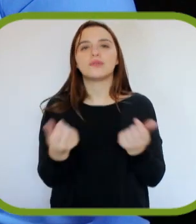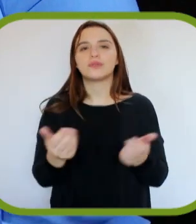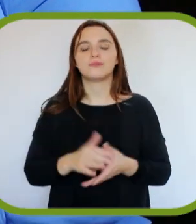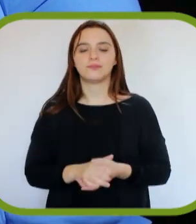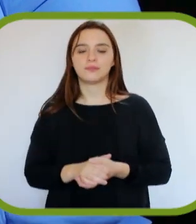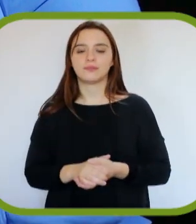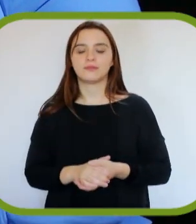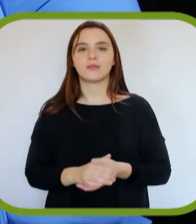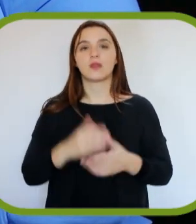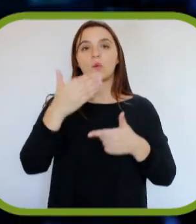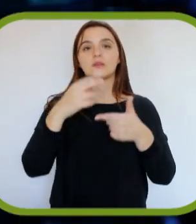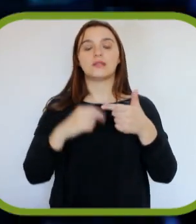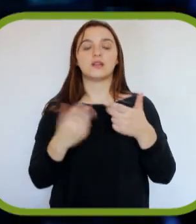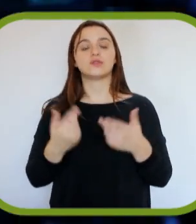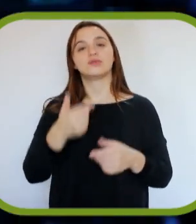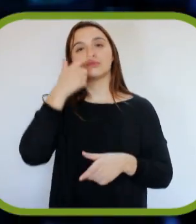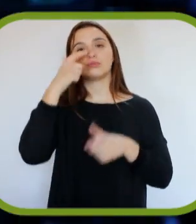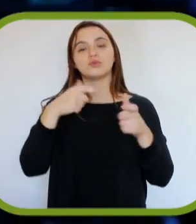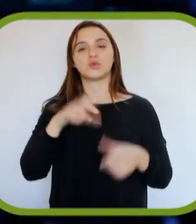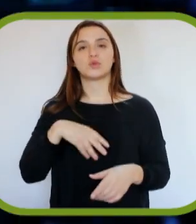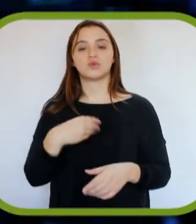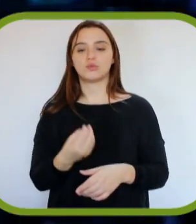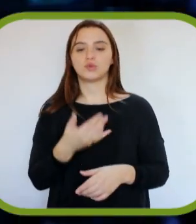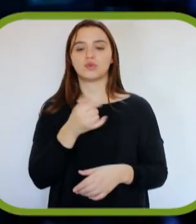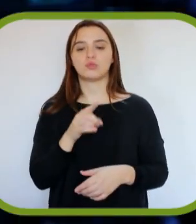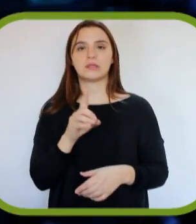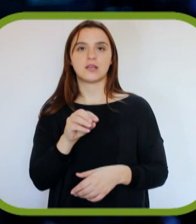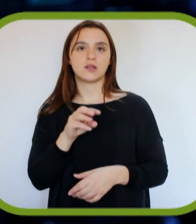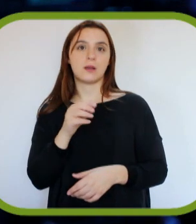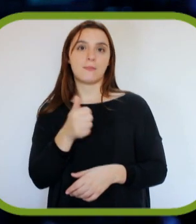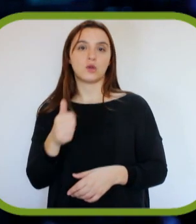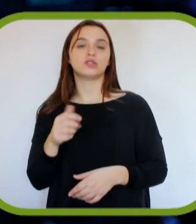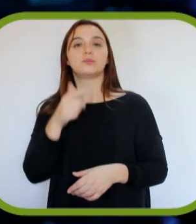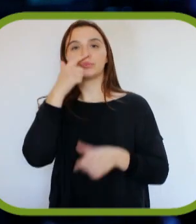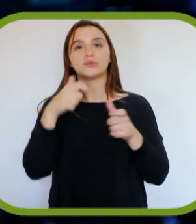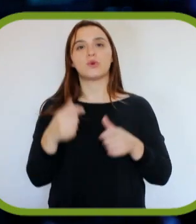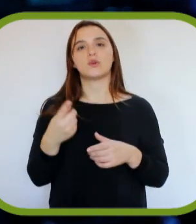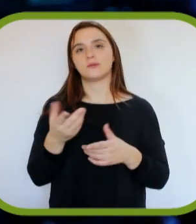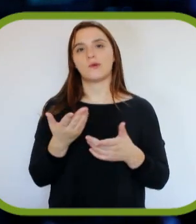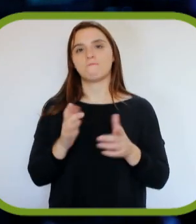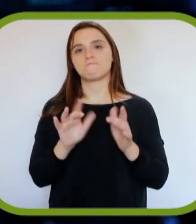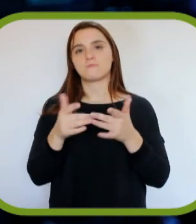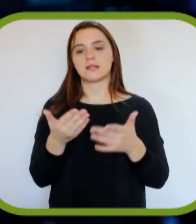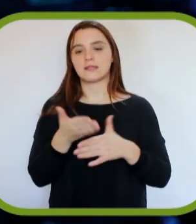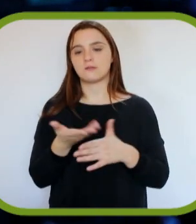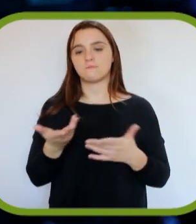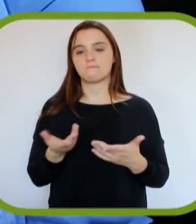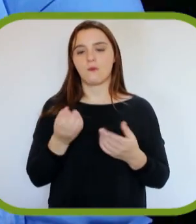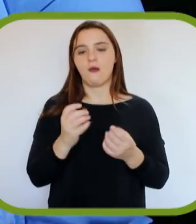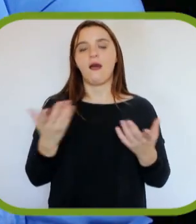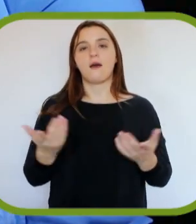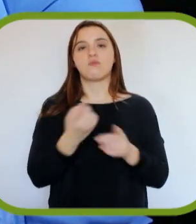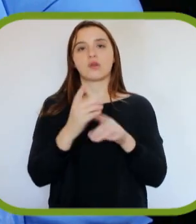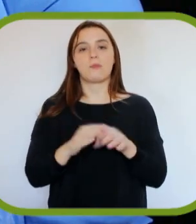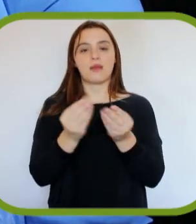we solve this? One third of the world's population, 2.6 billion people, do not have access to internet on a regular